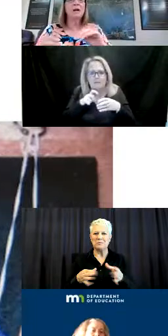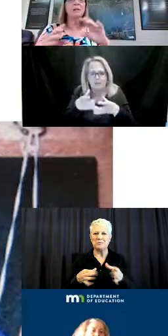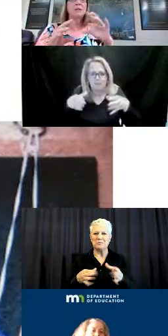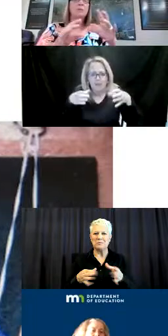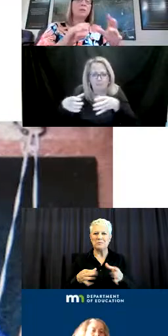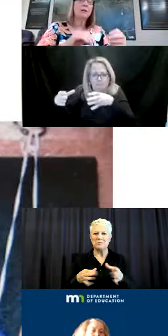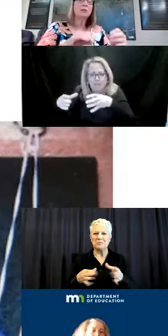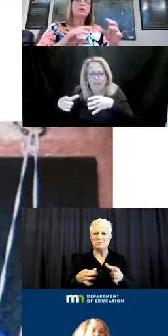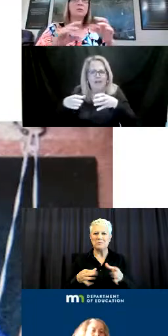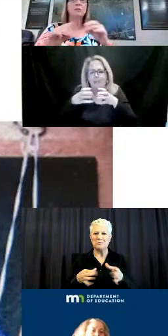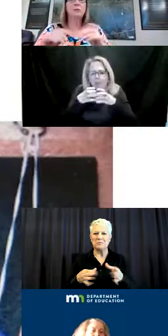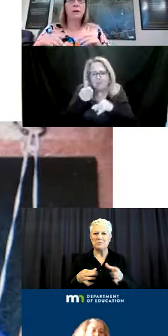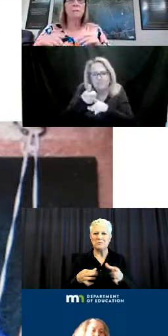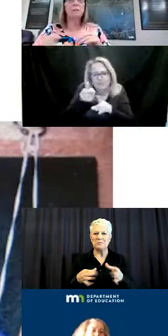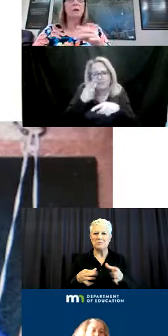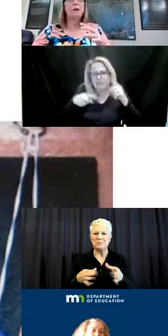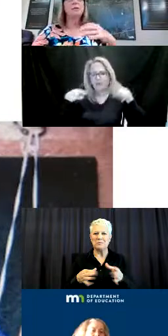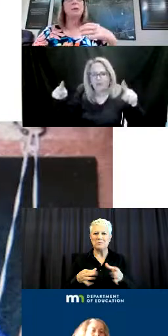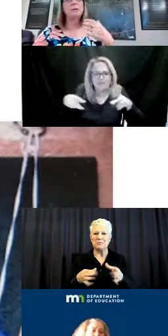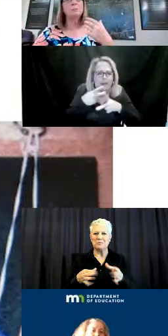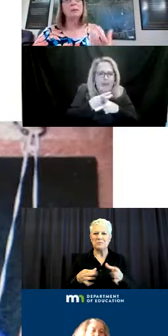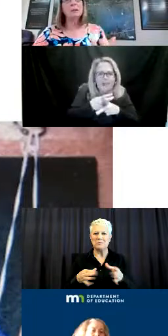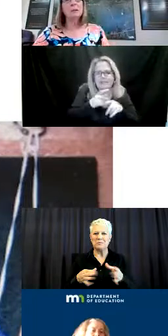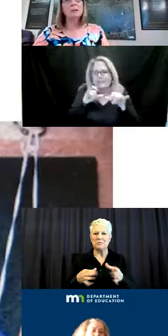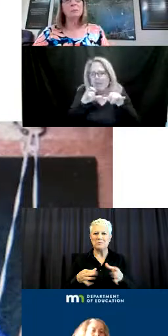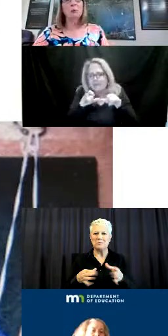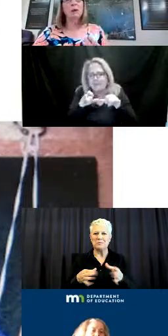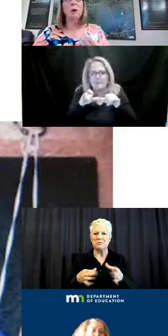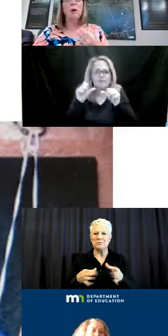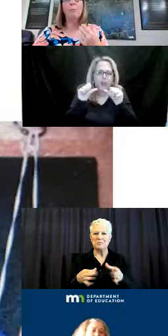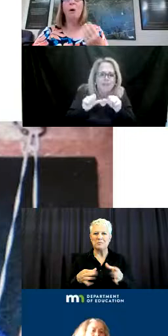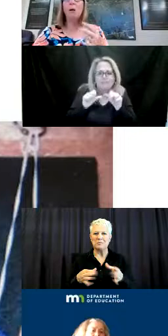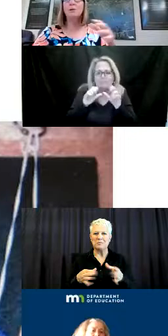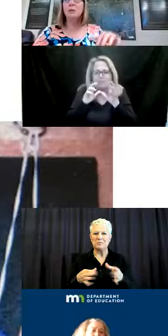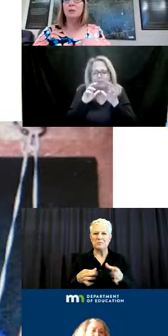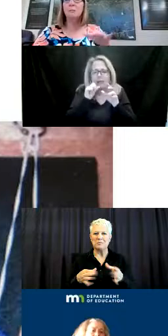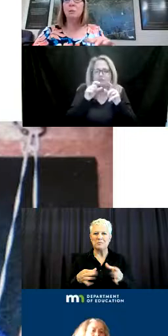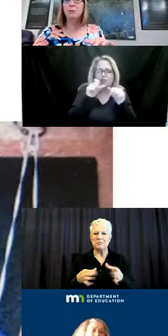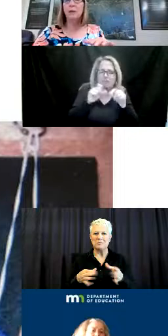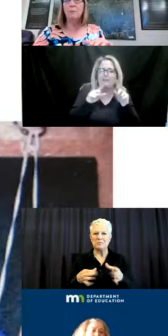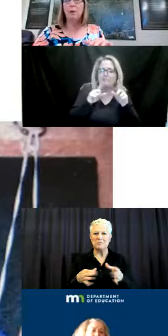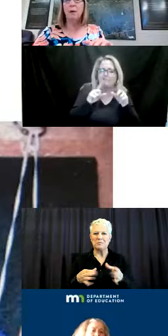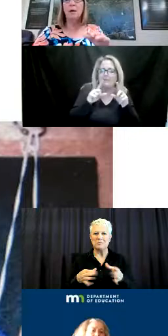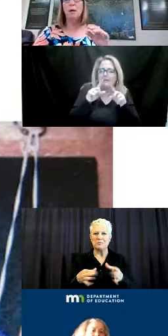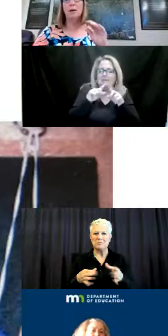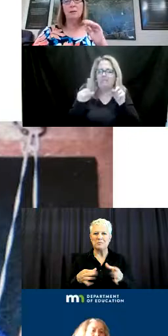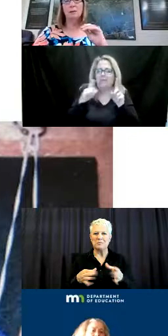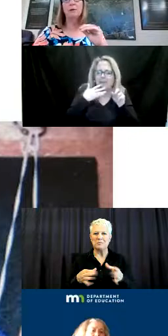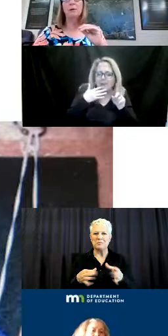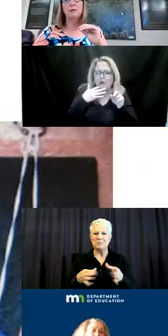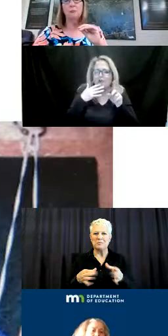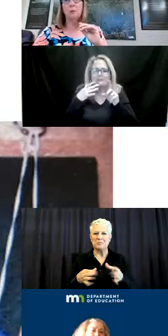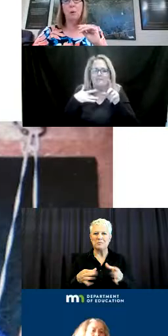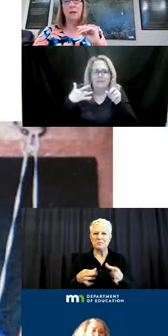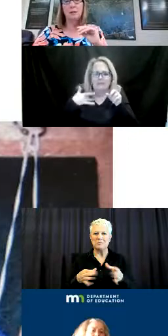different sizes, different textures, different types. So he is basically exploring all balls, things that move like a ball, but are